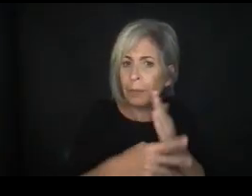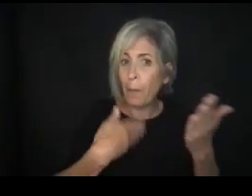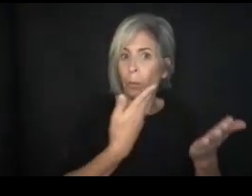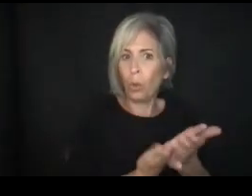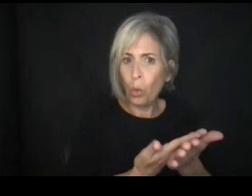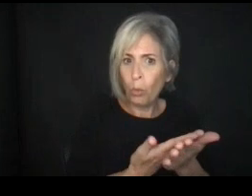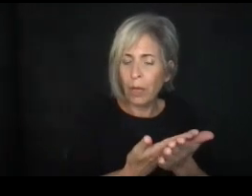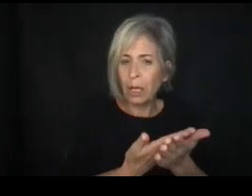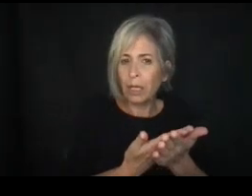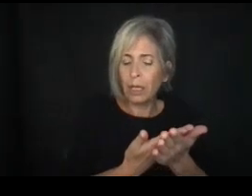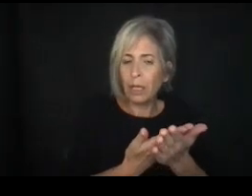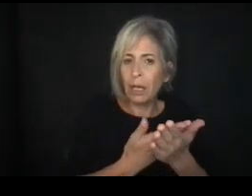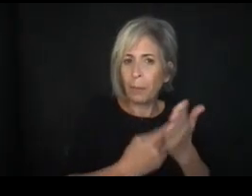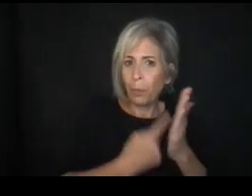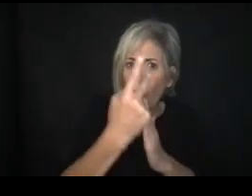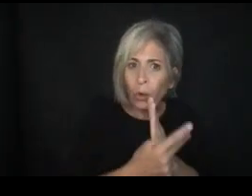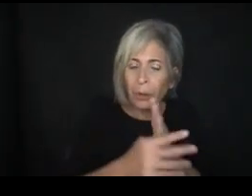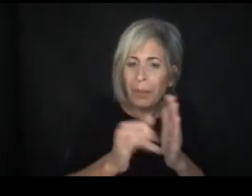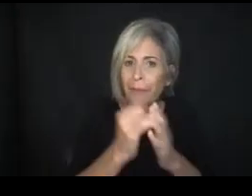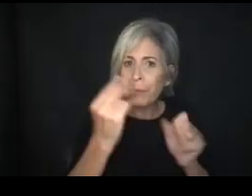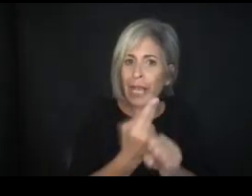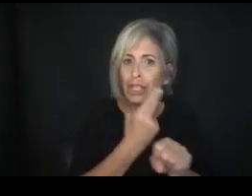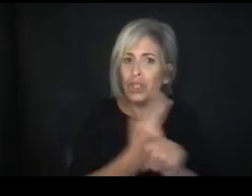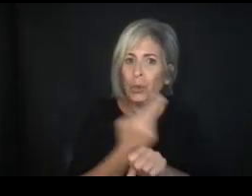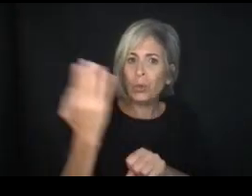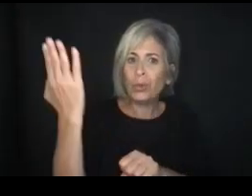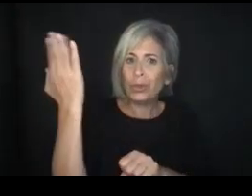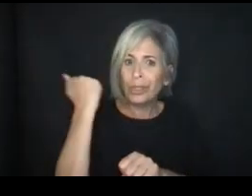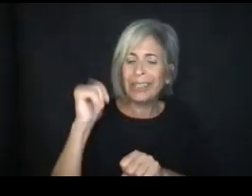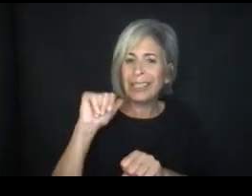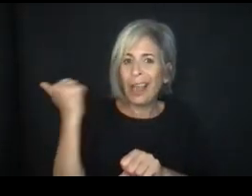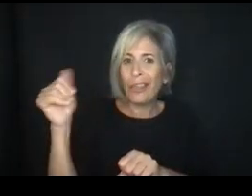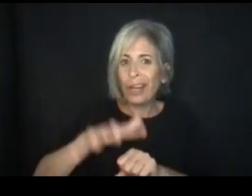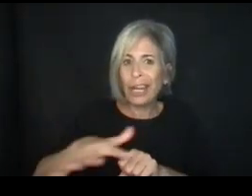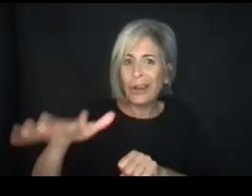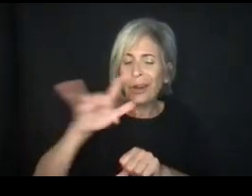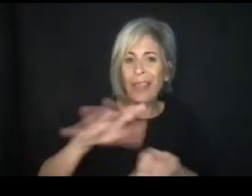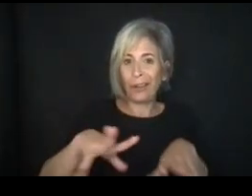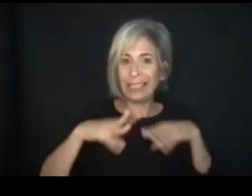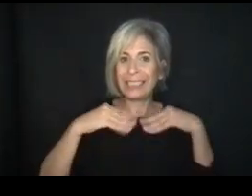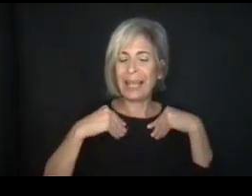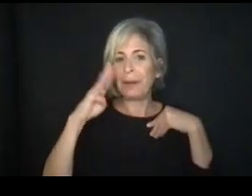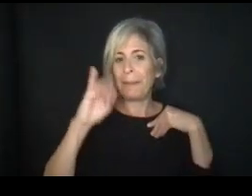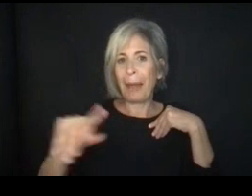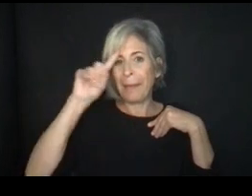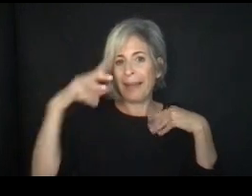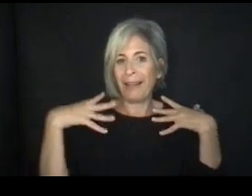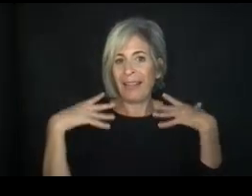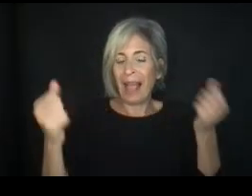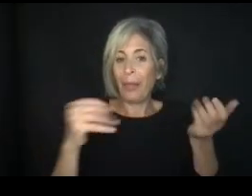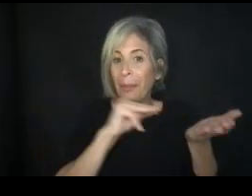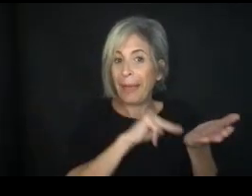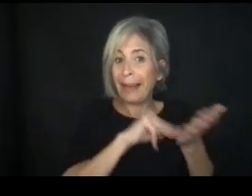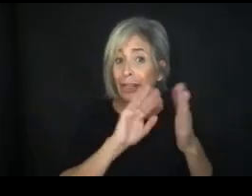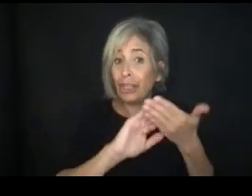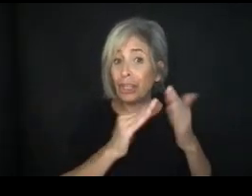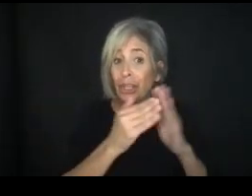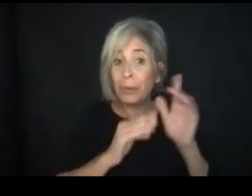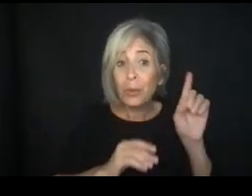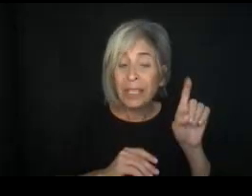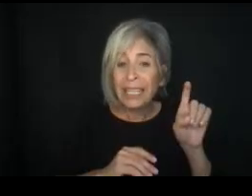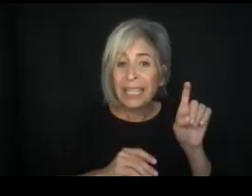proven programs that have been used in other areas that are accepted by the mental health medical community?